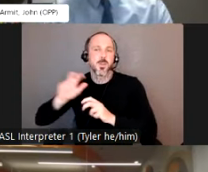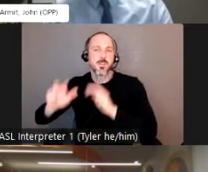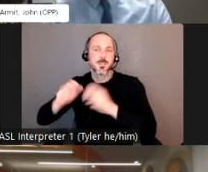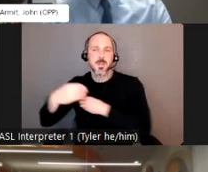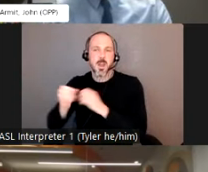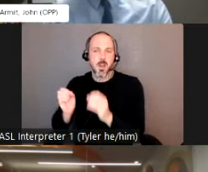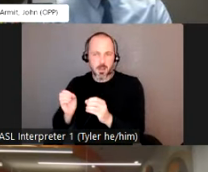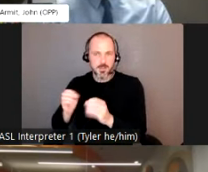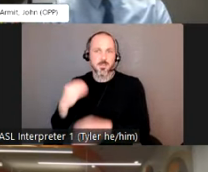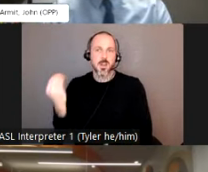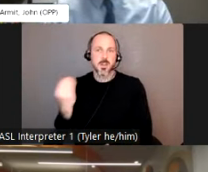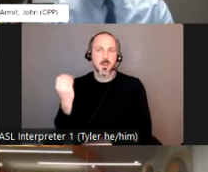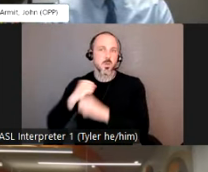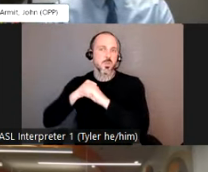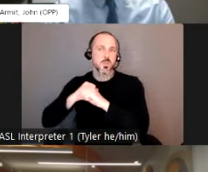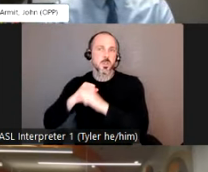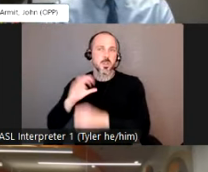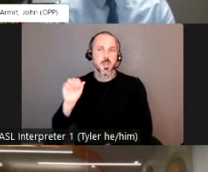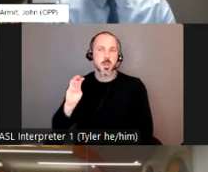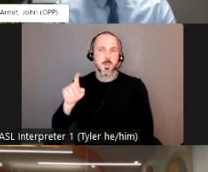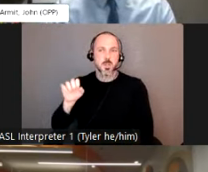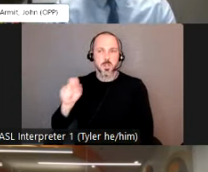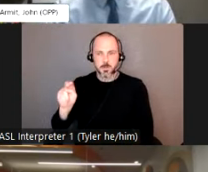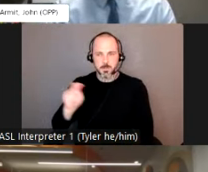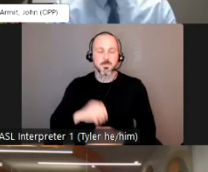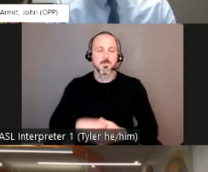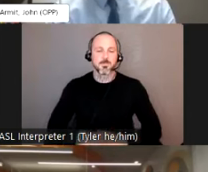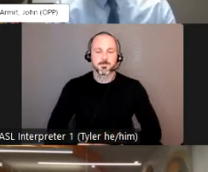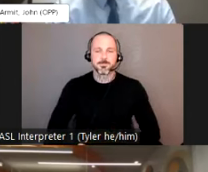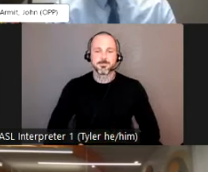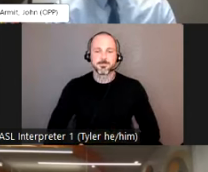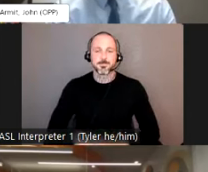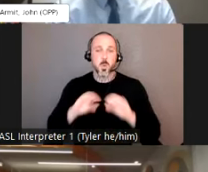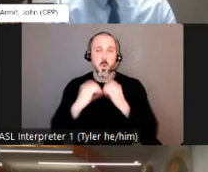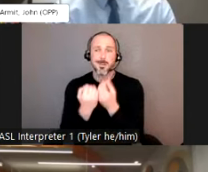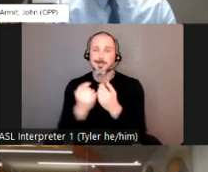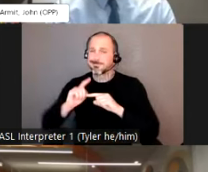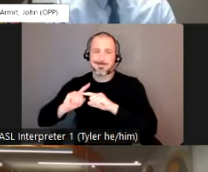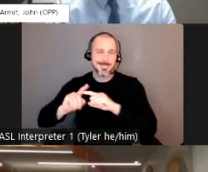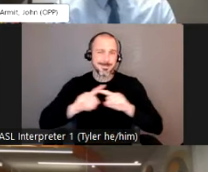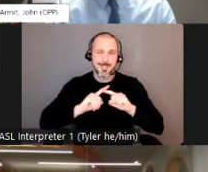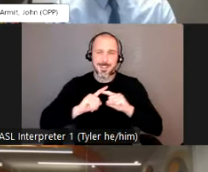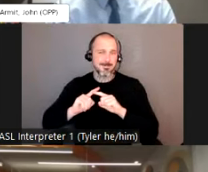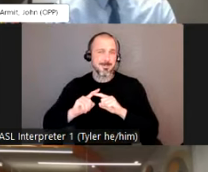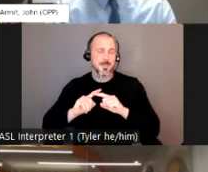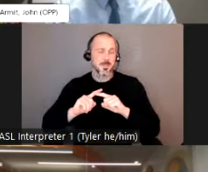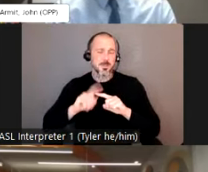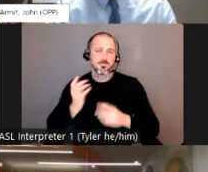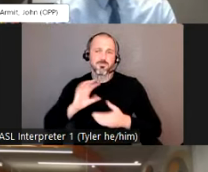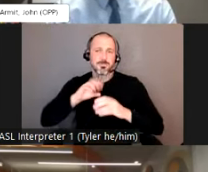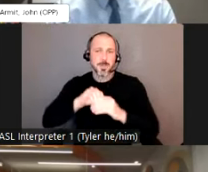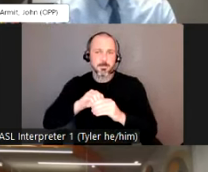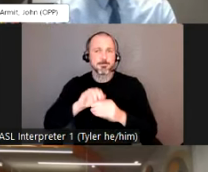Ontario Securities Commission. She works with many organizations to deliver education on fraud